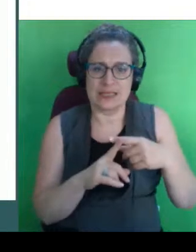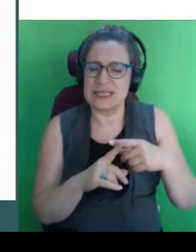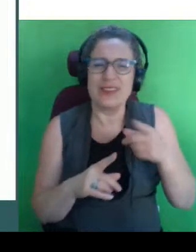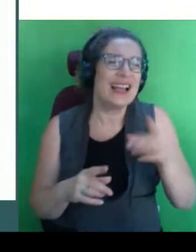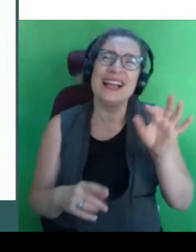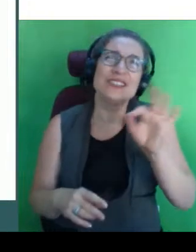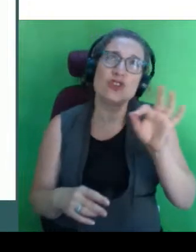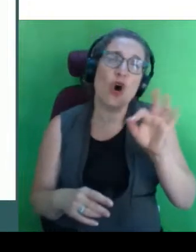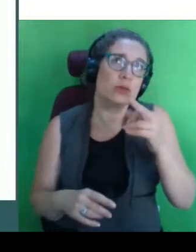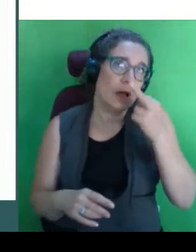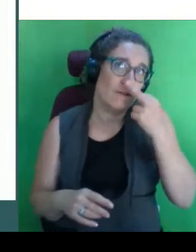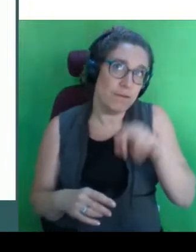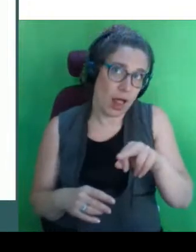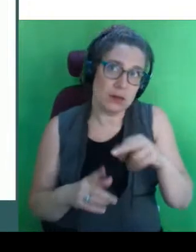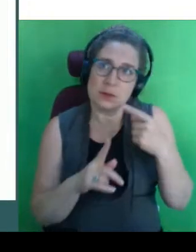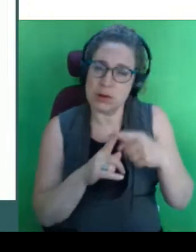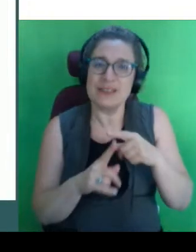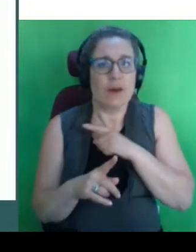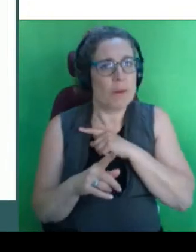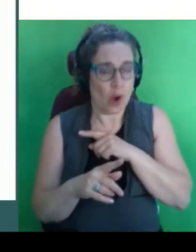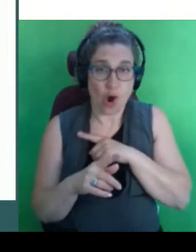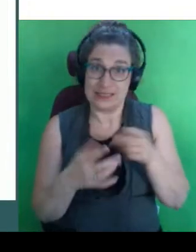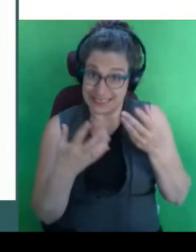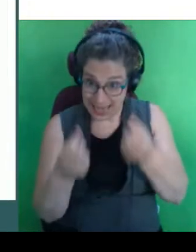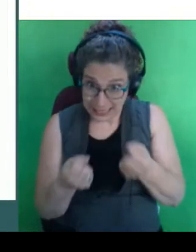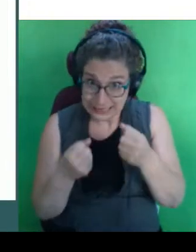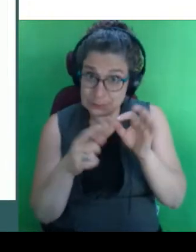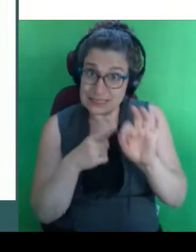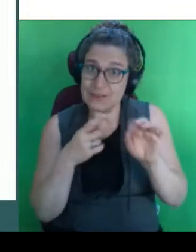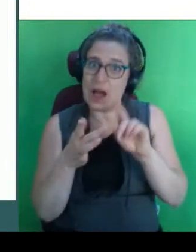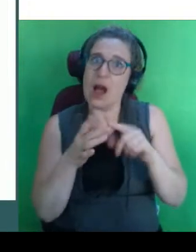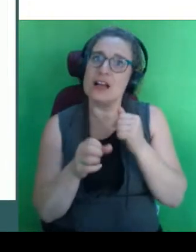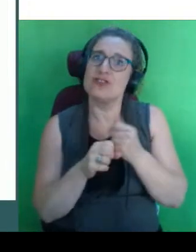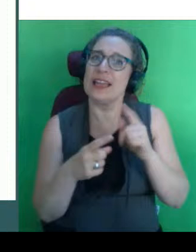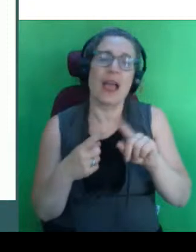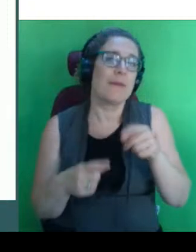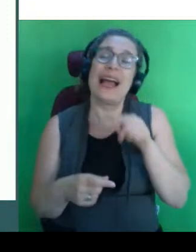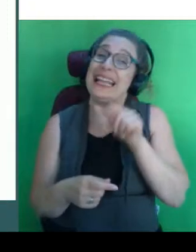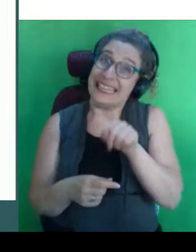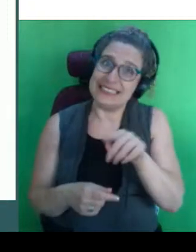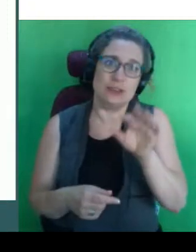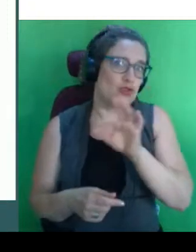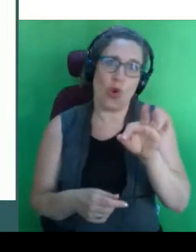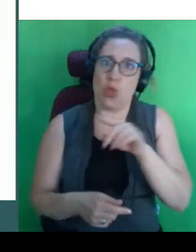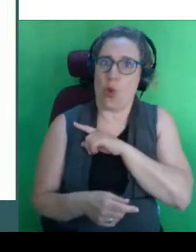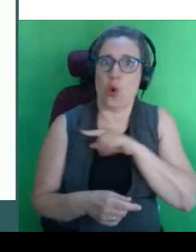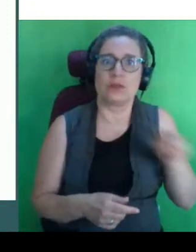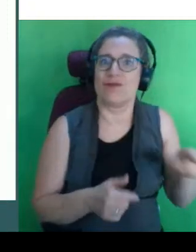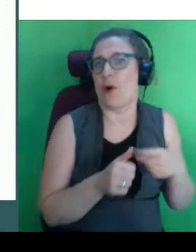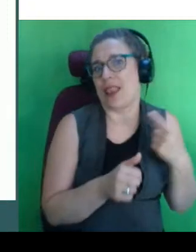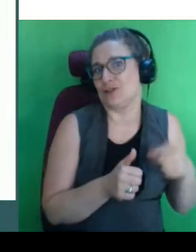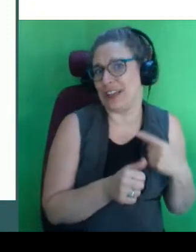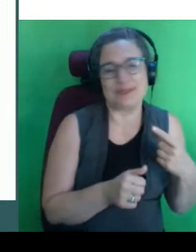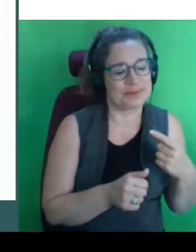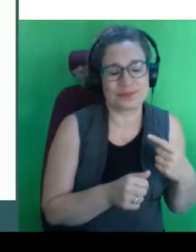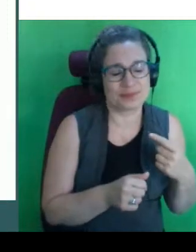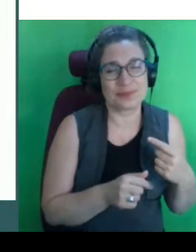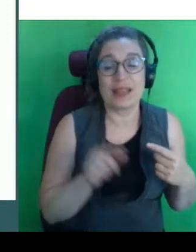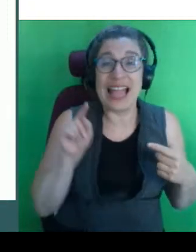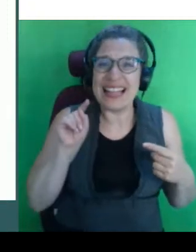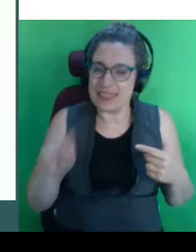because the specific IgE is there. It's just that it's not causing allergy. So, and it's this link between